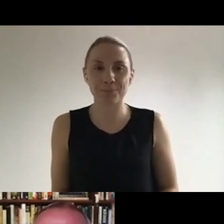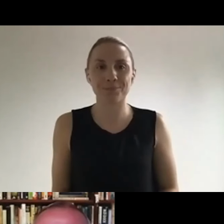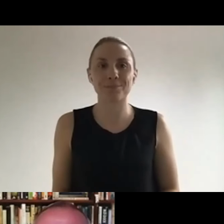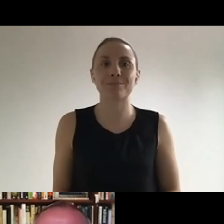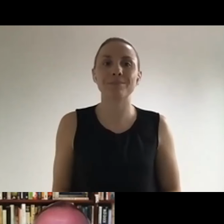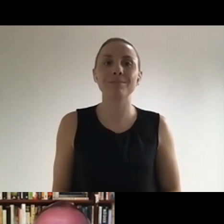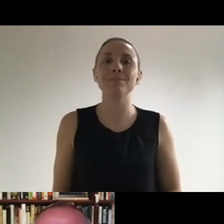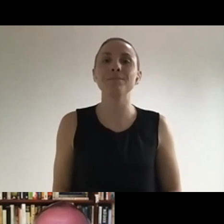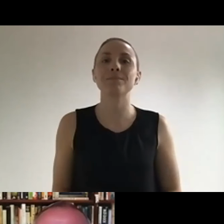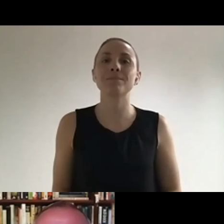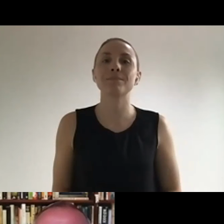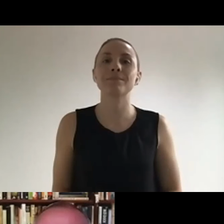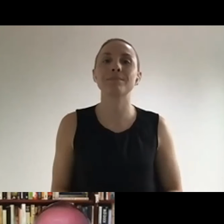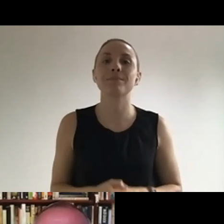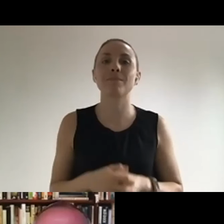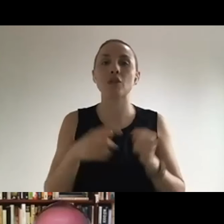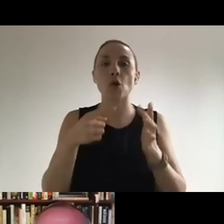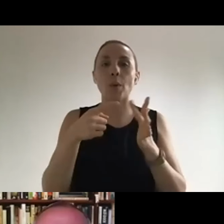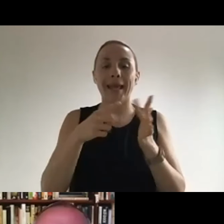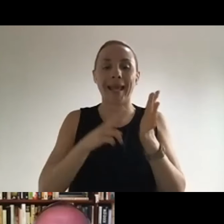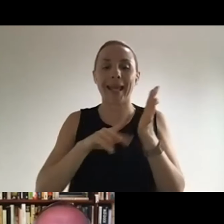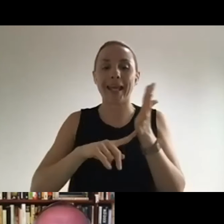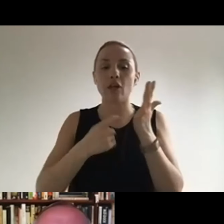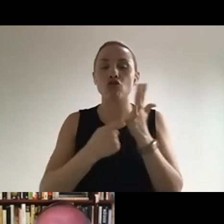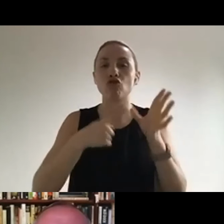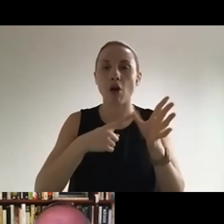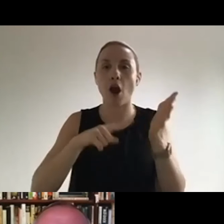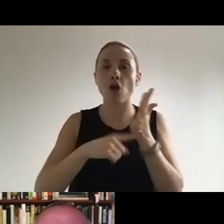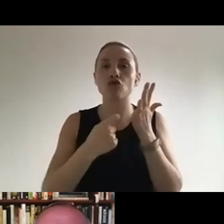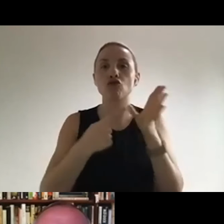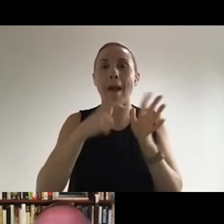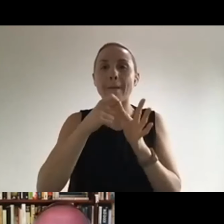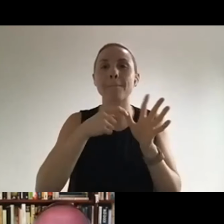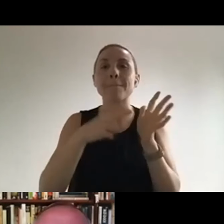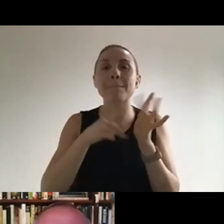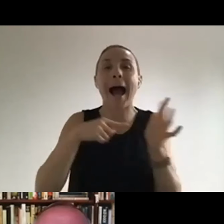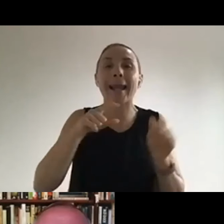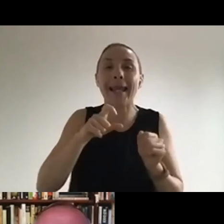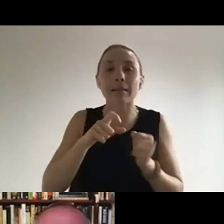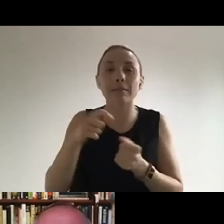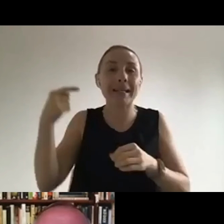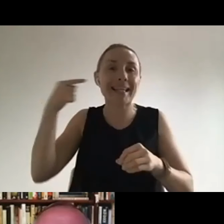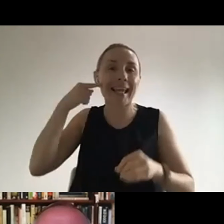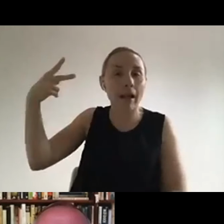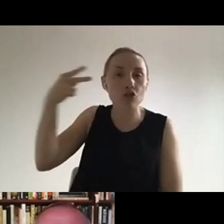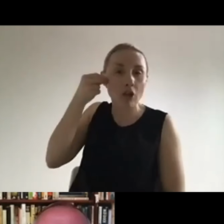think intratympanic injections will become the sort of the routine for delivering treatments for hearing